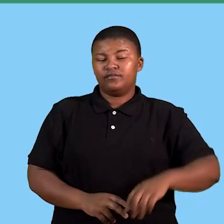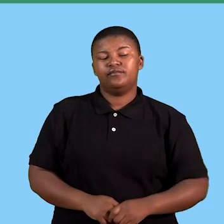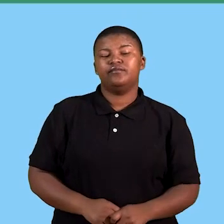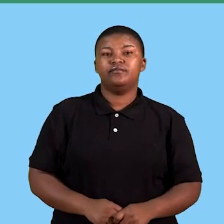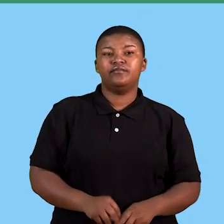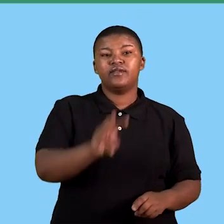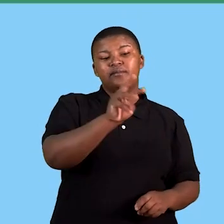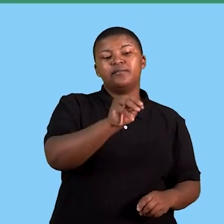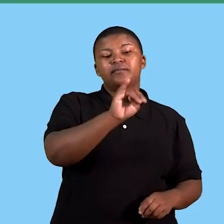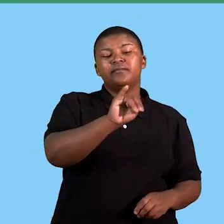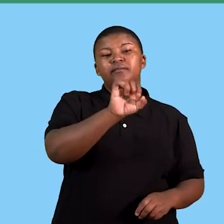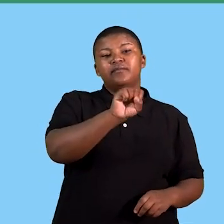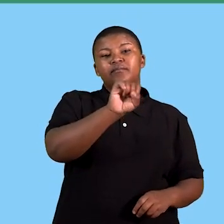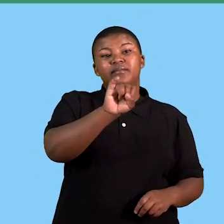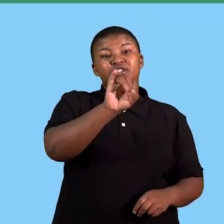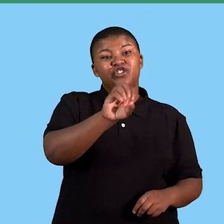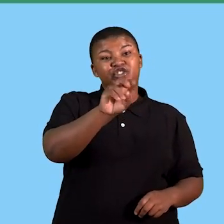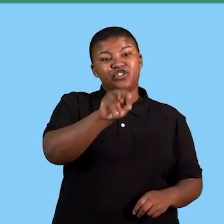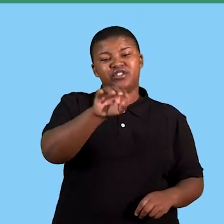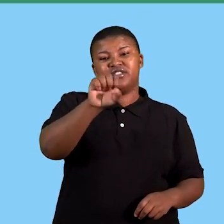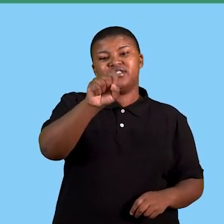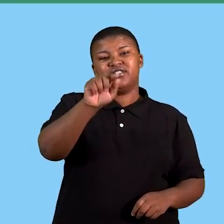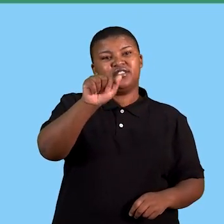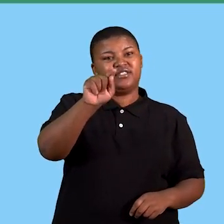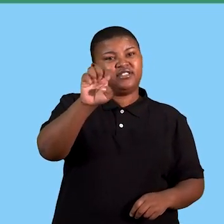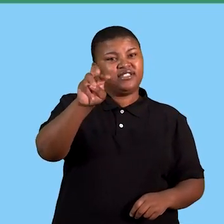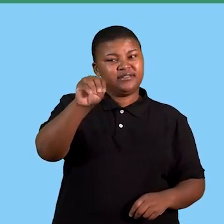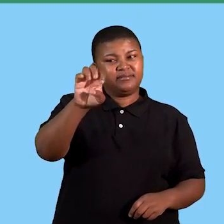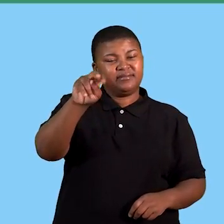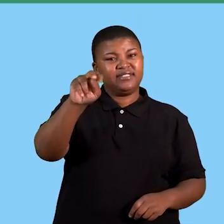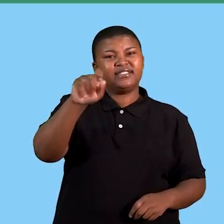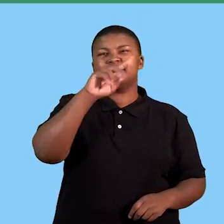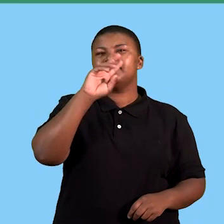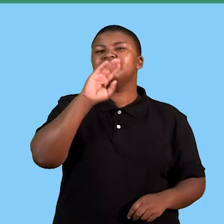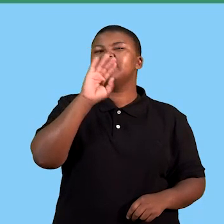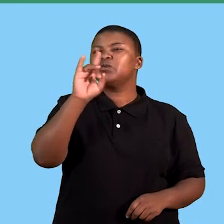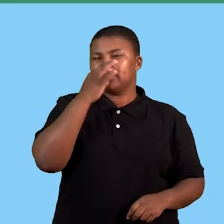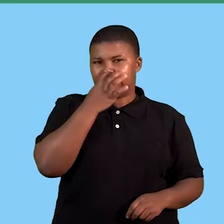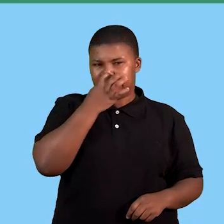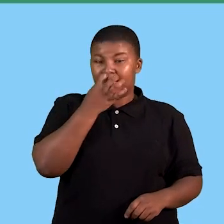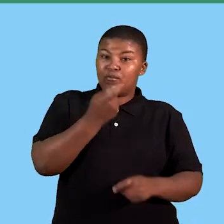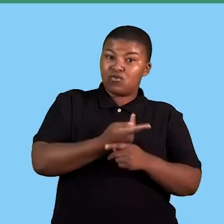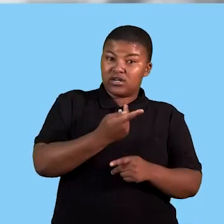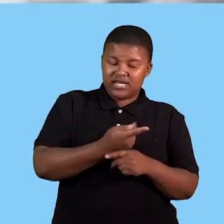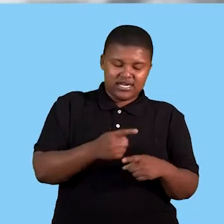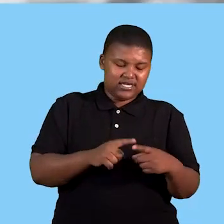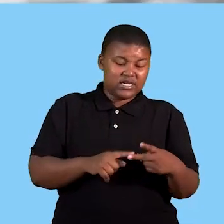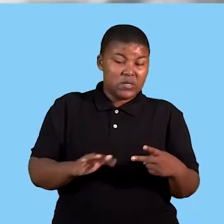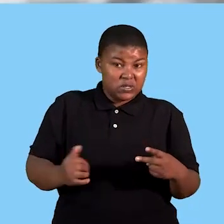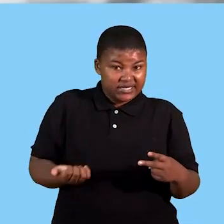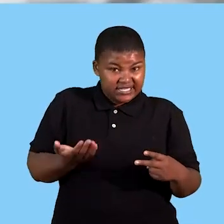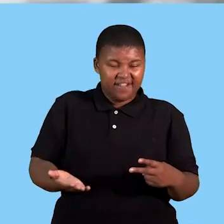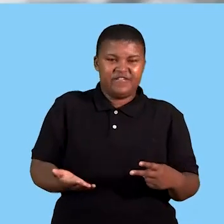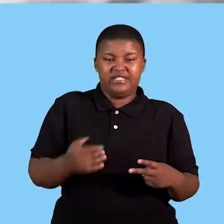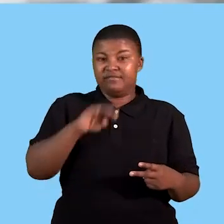then, mission statement, will specifically refer to the product or the service we produce and what we want